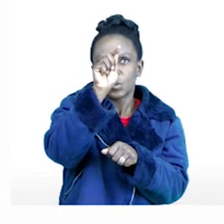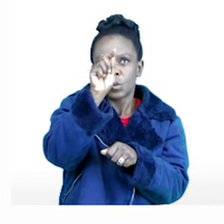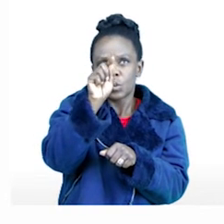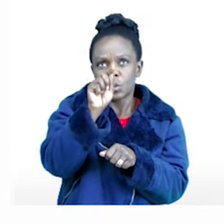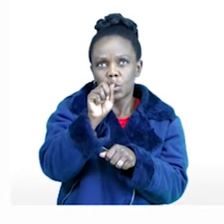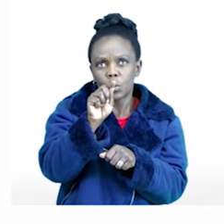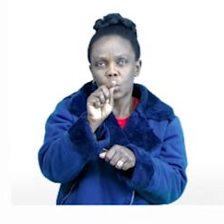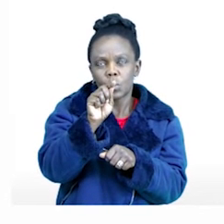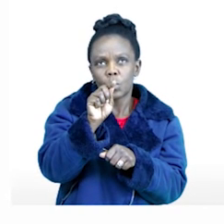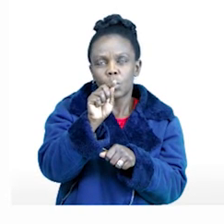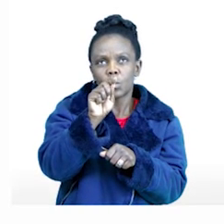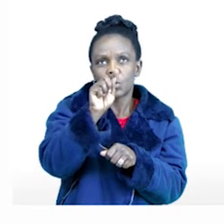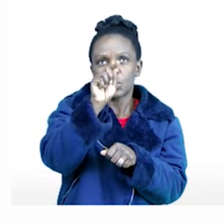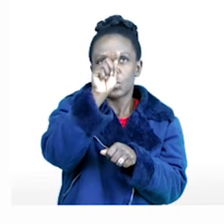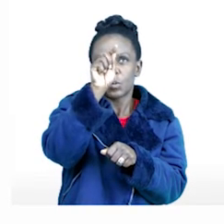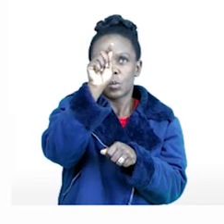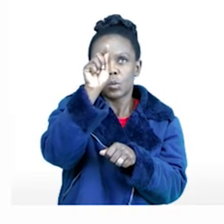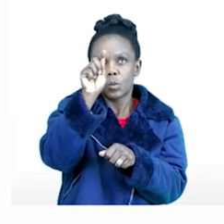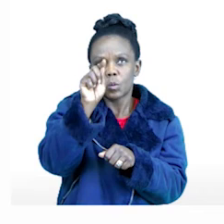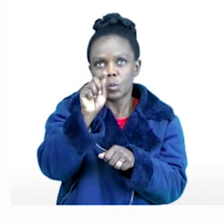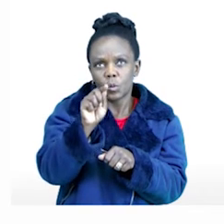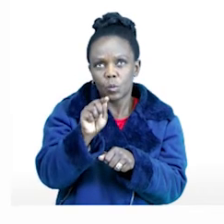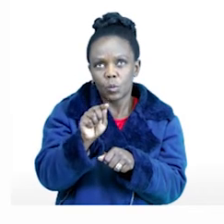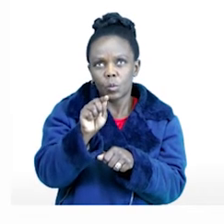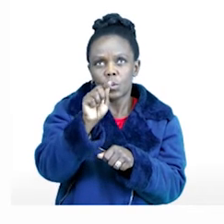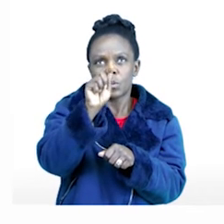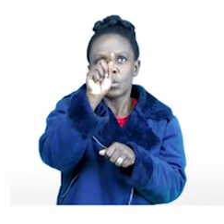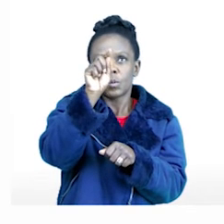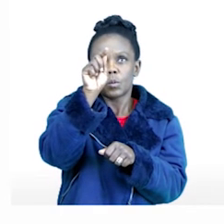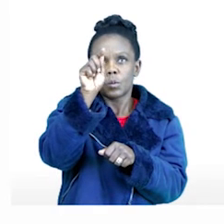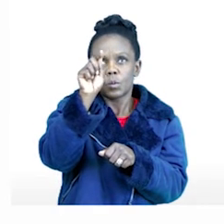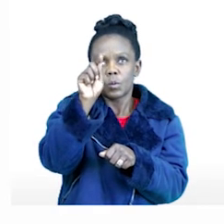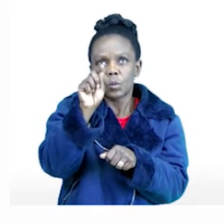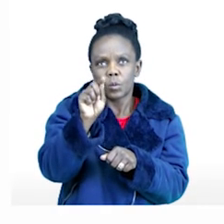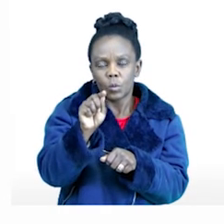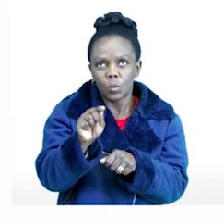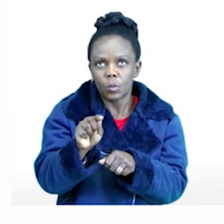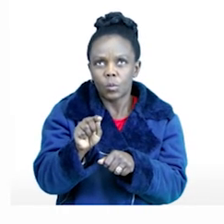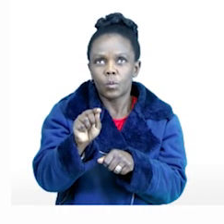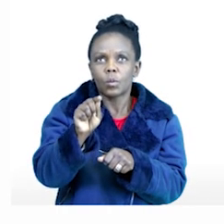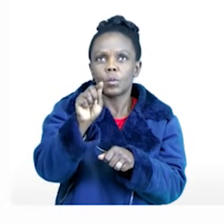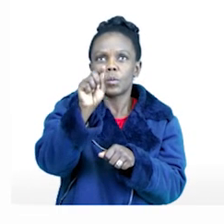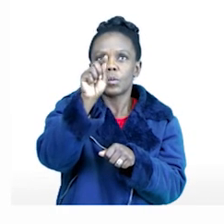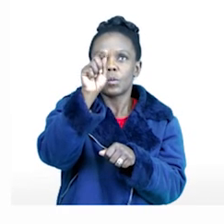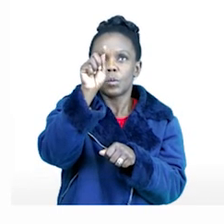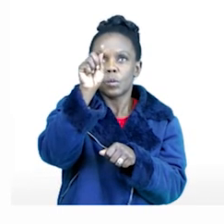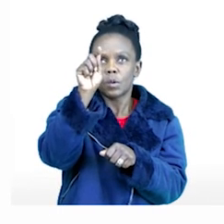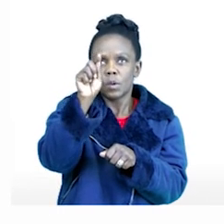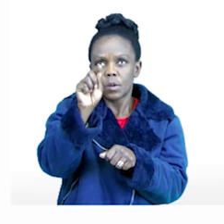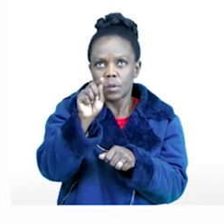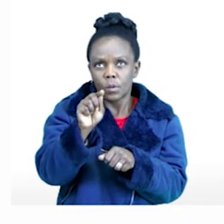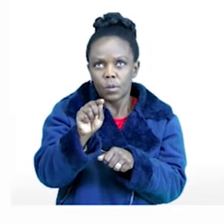the horse, it goes round, down, and you have to come back up without